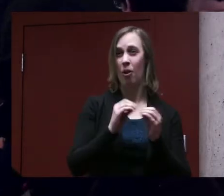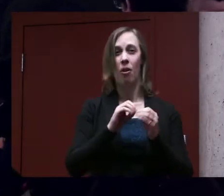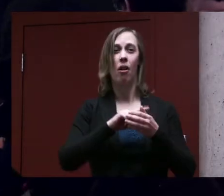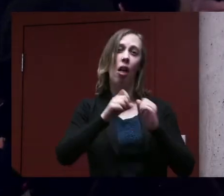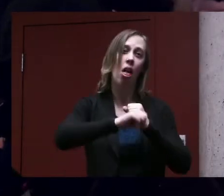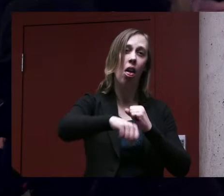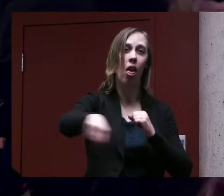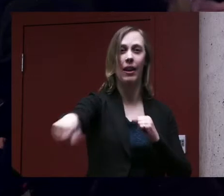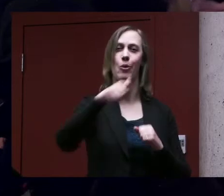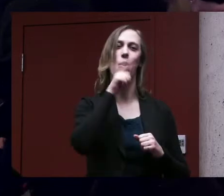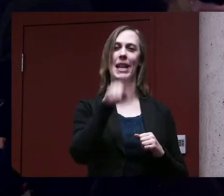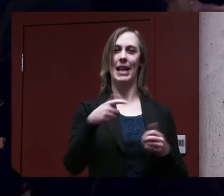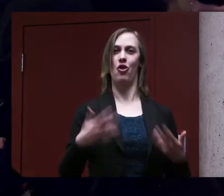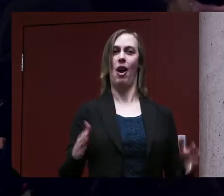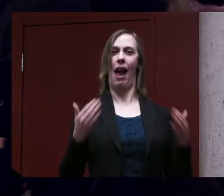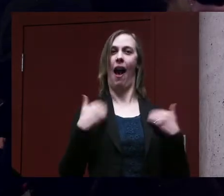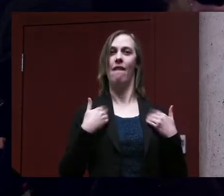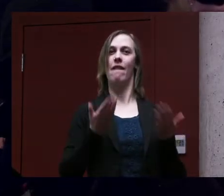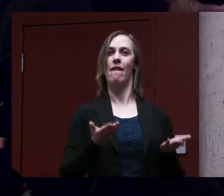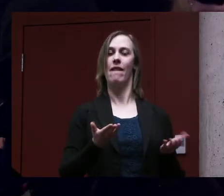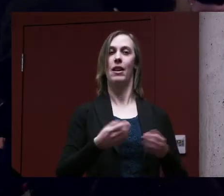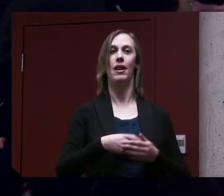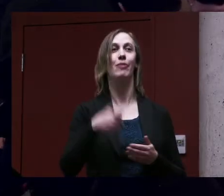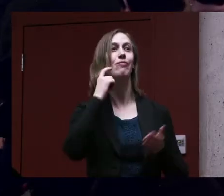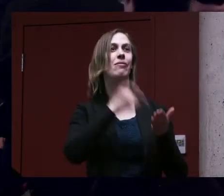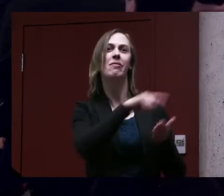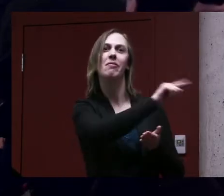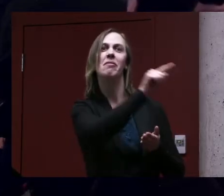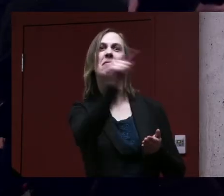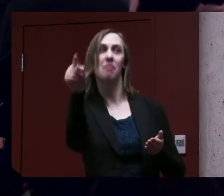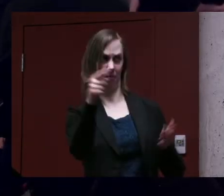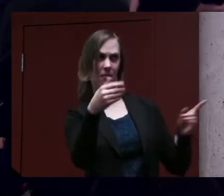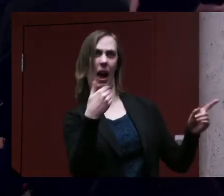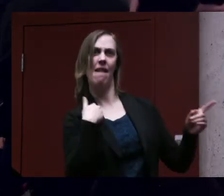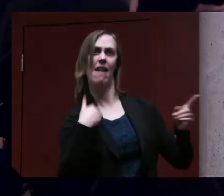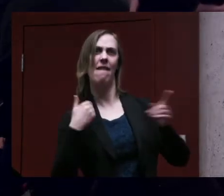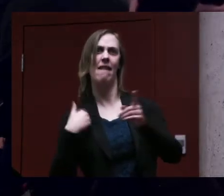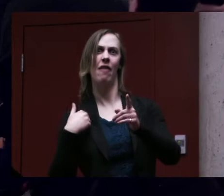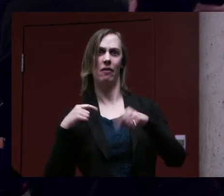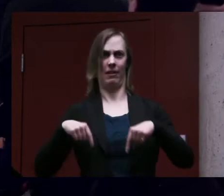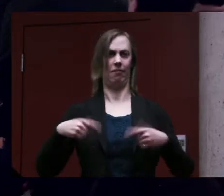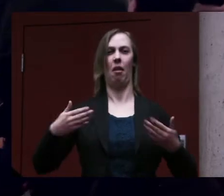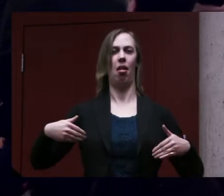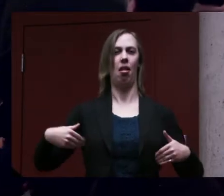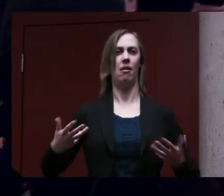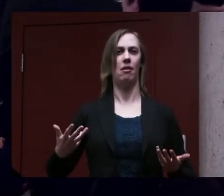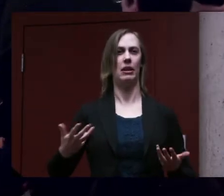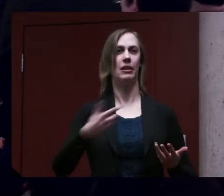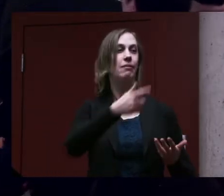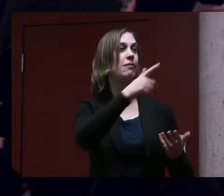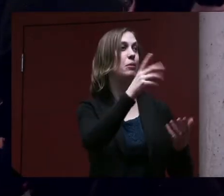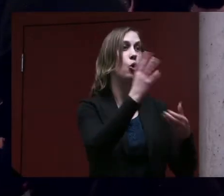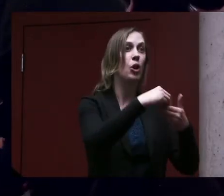research. I think it's being done elsewhere, including people in community, all people, including people